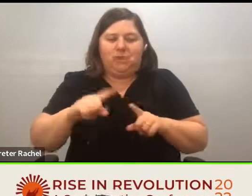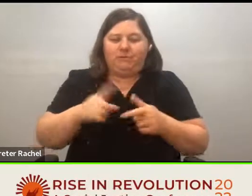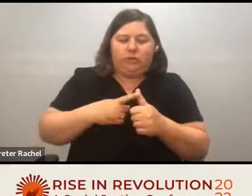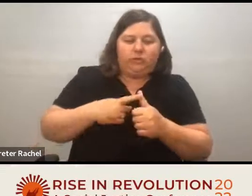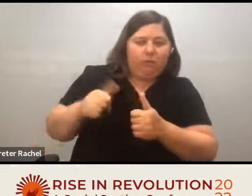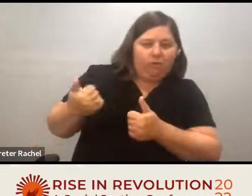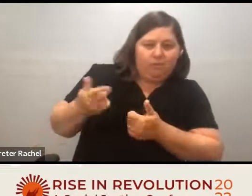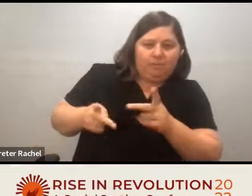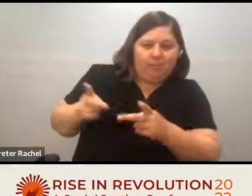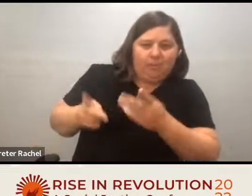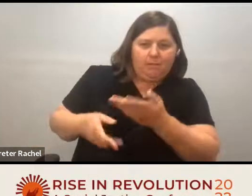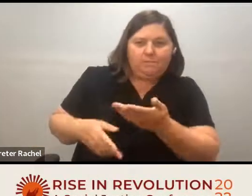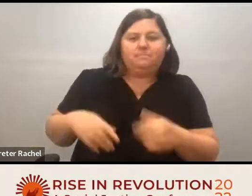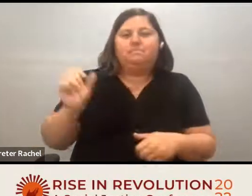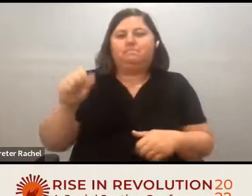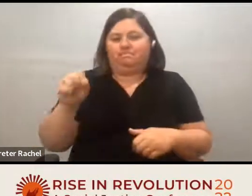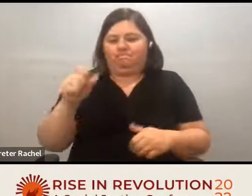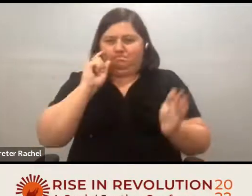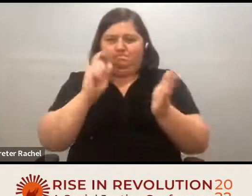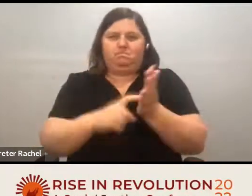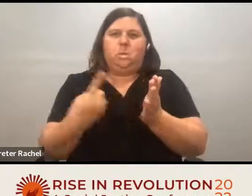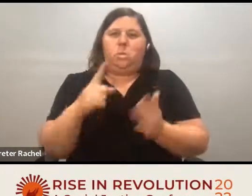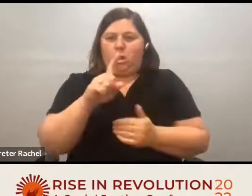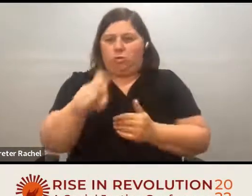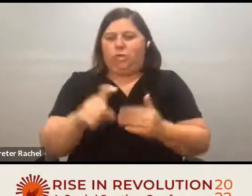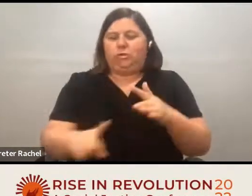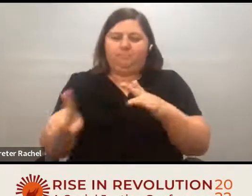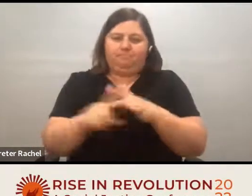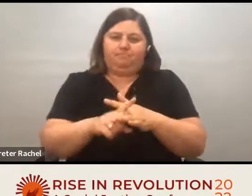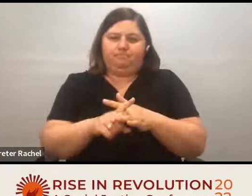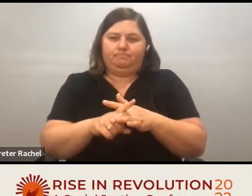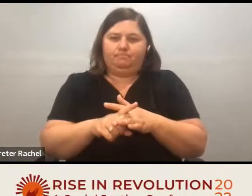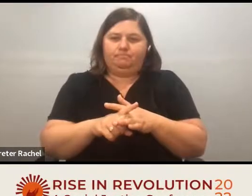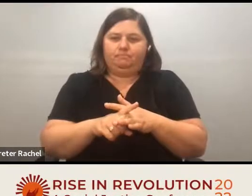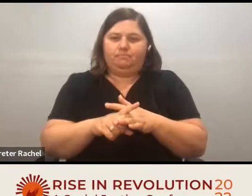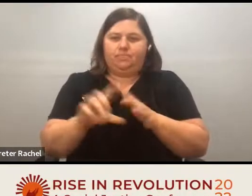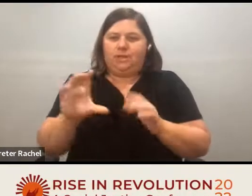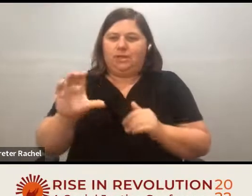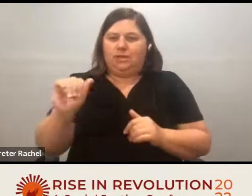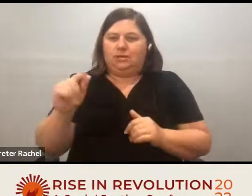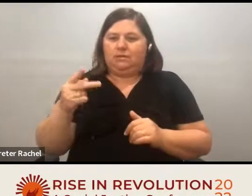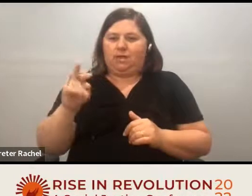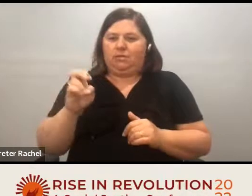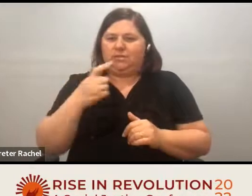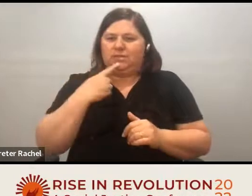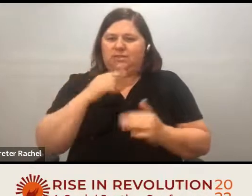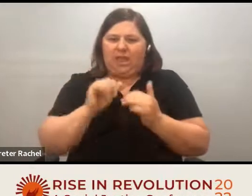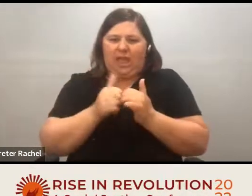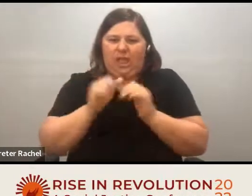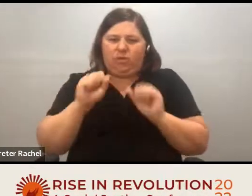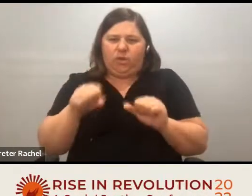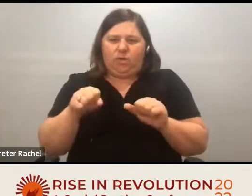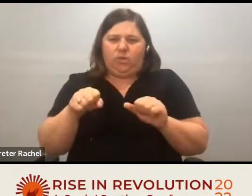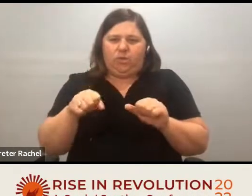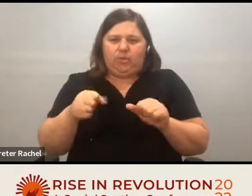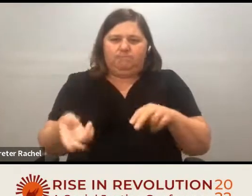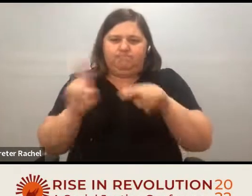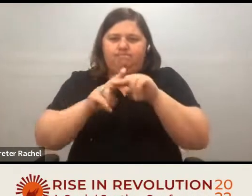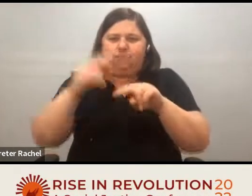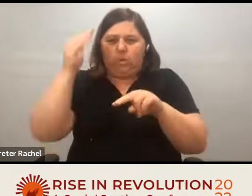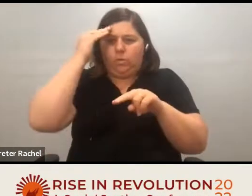Thanks, Leila. Yeah, so one question we received, Catherine asks, what can we do to bring awareness to the current assault